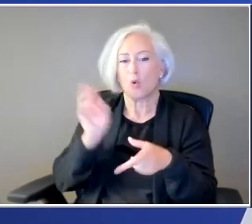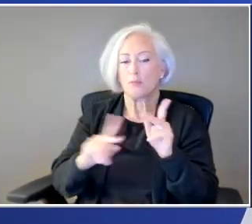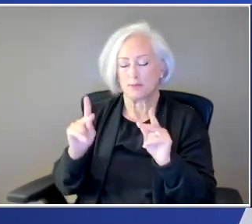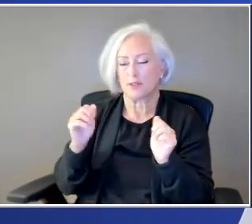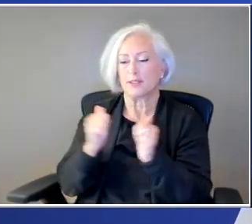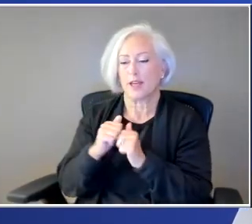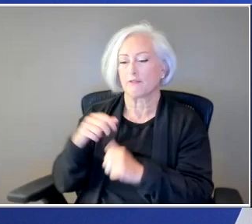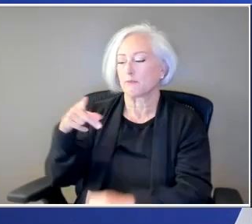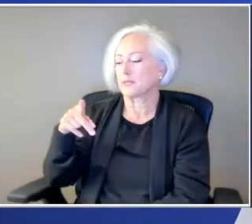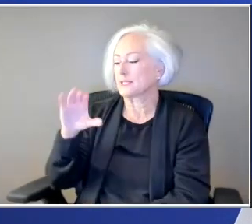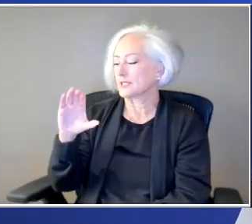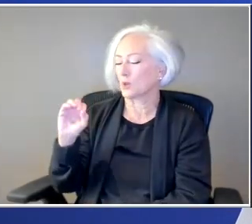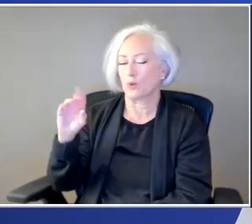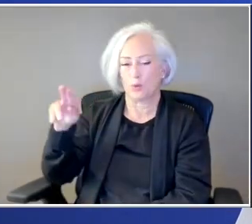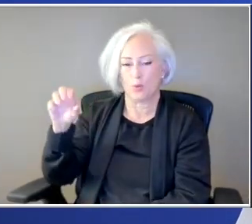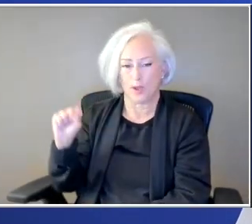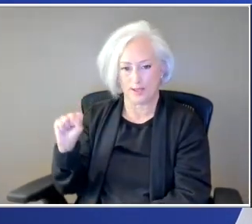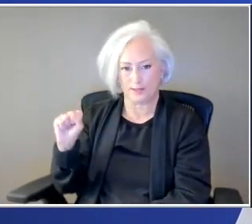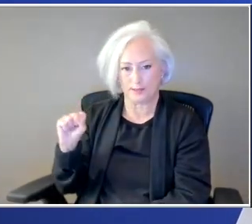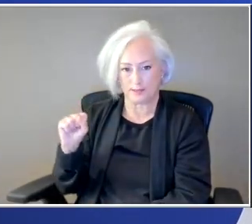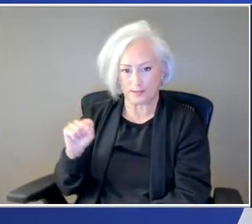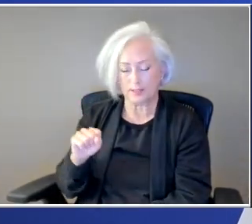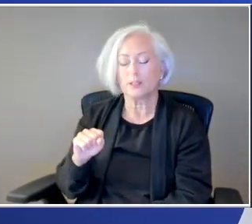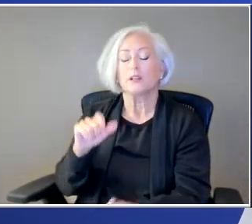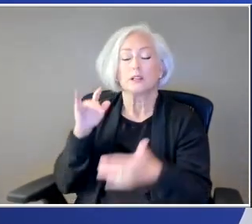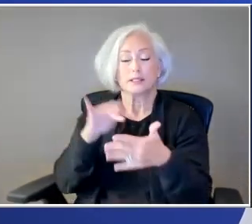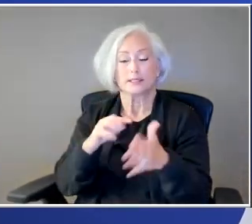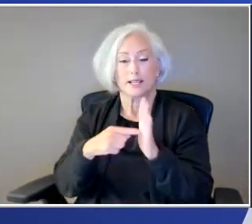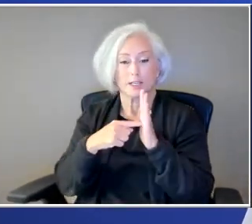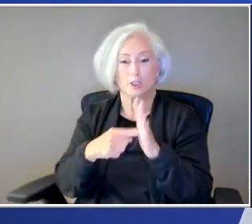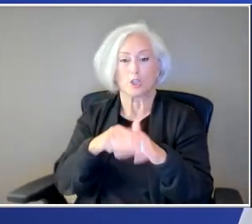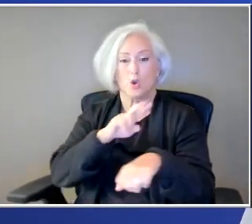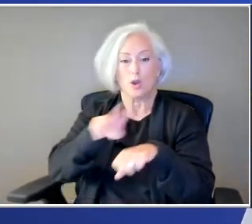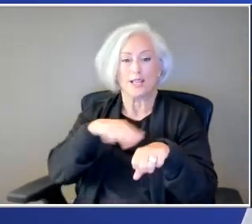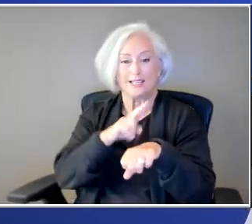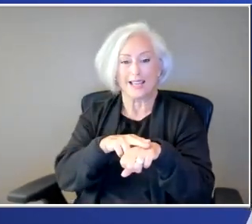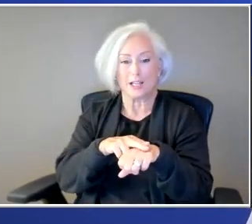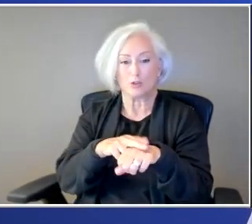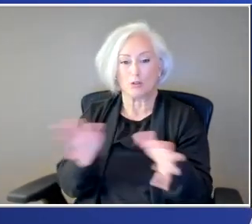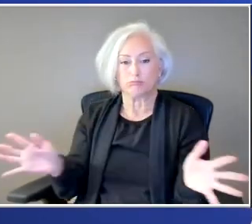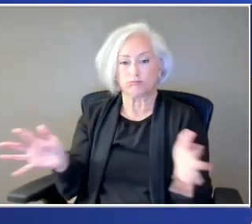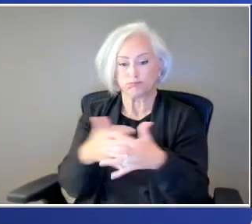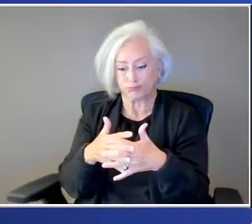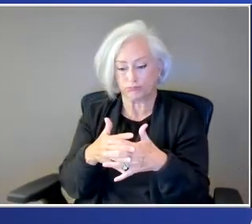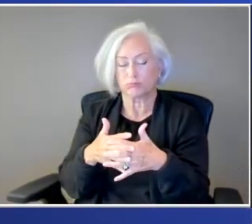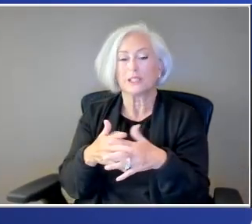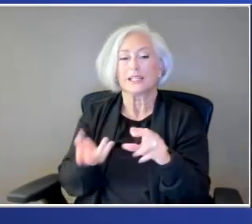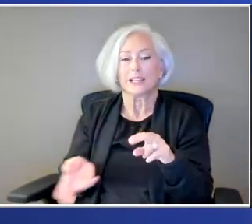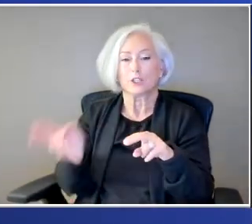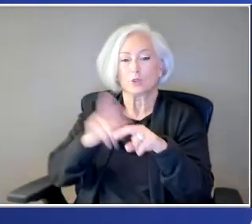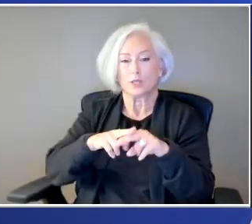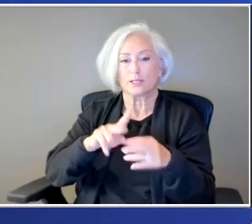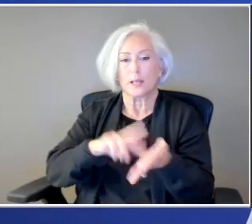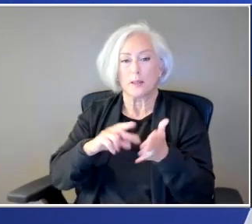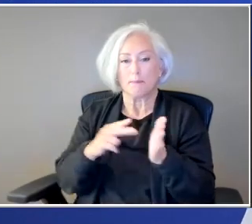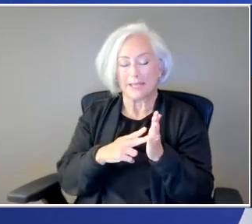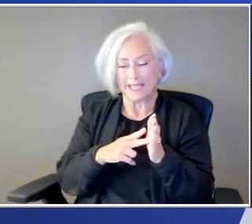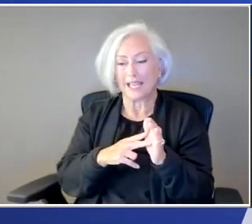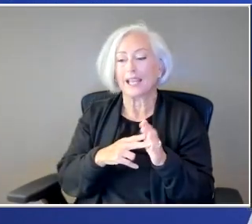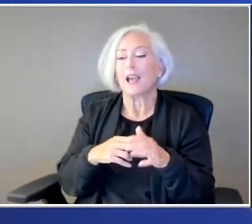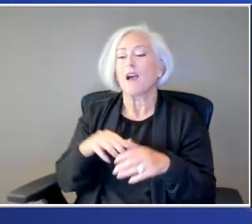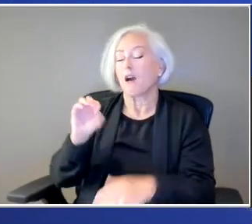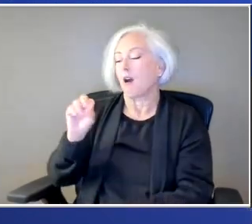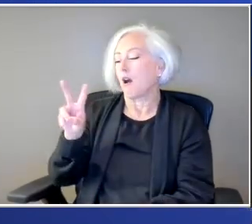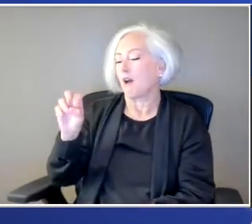that syndrome. So there's been studies showing that natural conception is increased, people ovulate more, their menstrual cycle becomes more